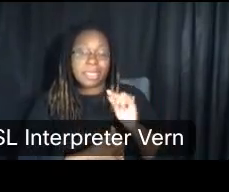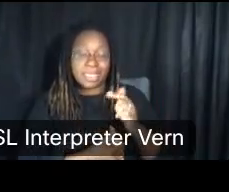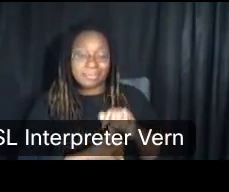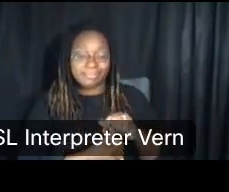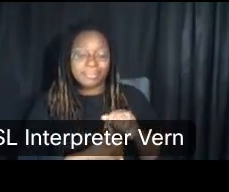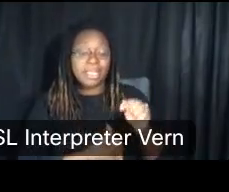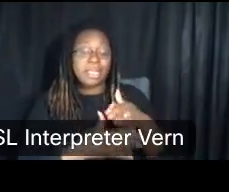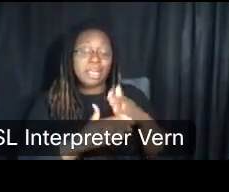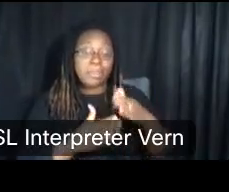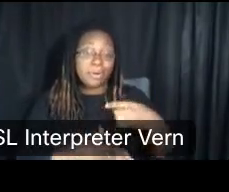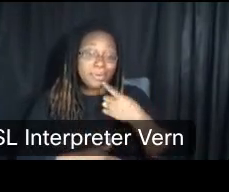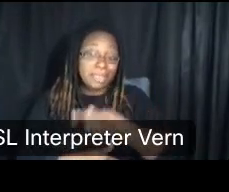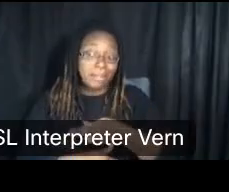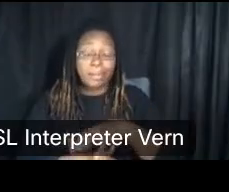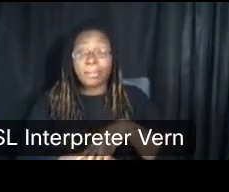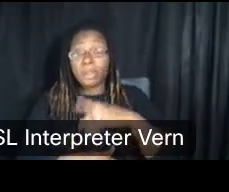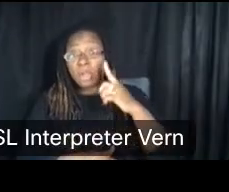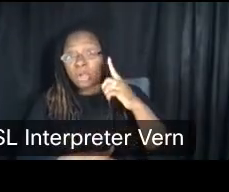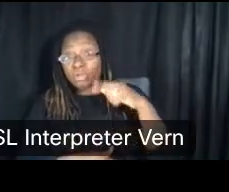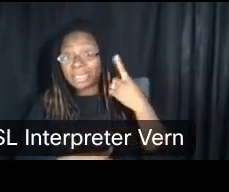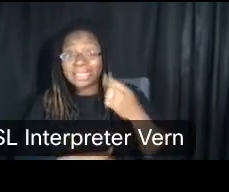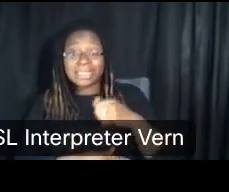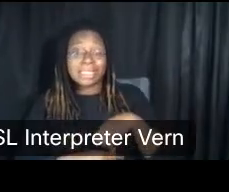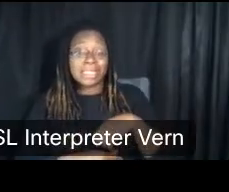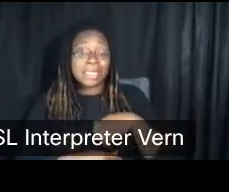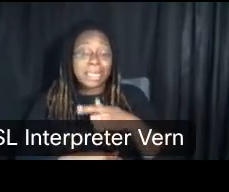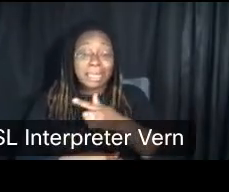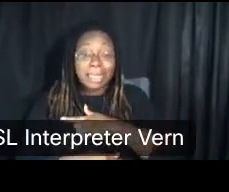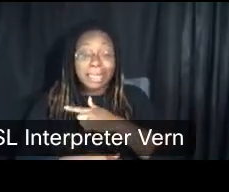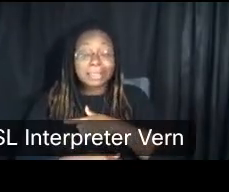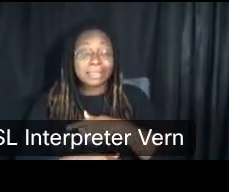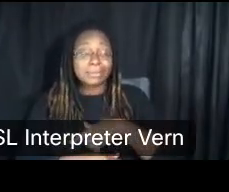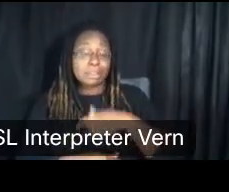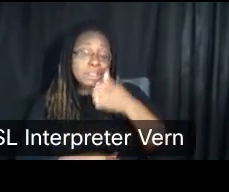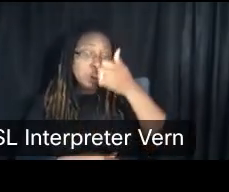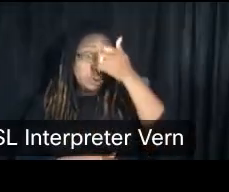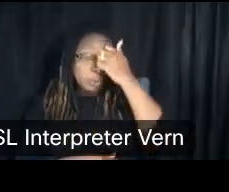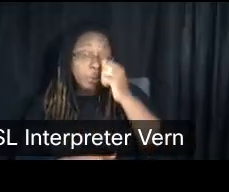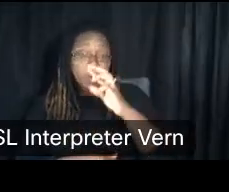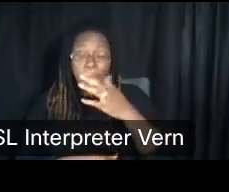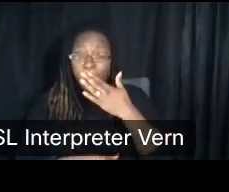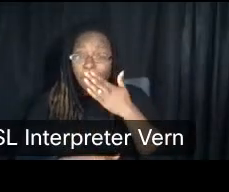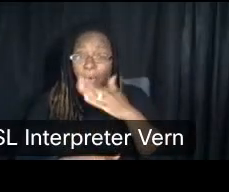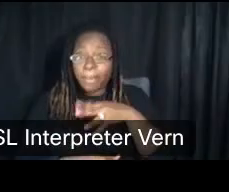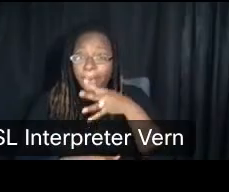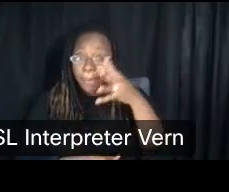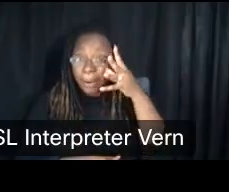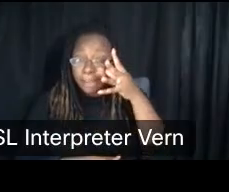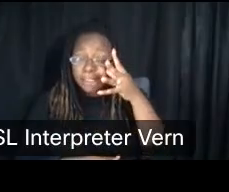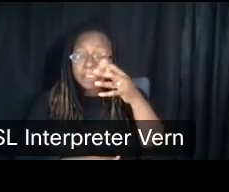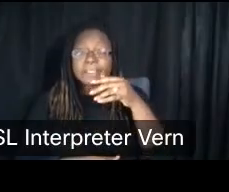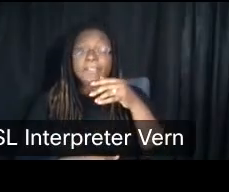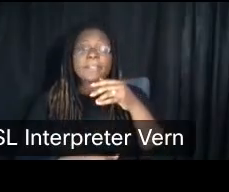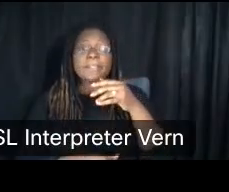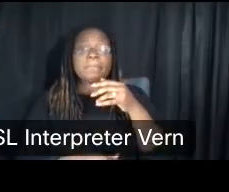that they're stupid, that they're crazy, or that they're a bad parent because of mental health experiences, or that no one will